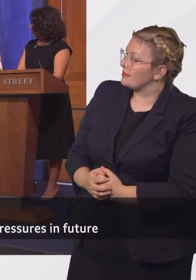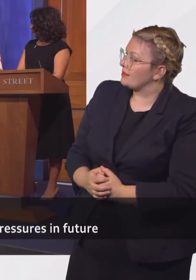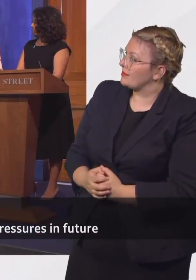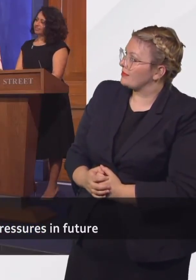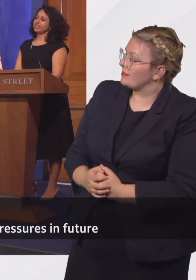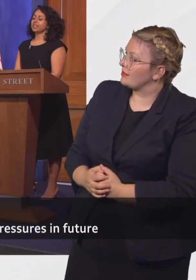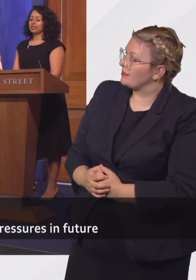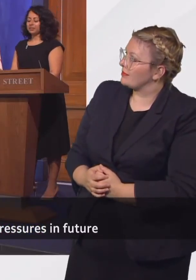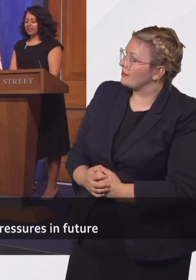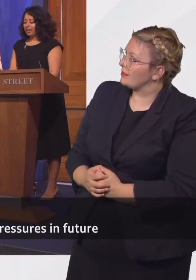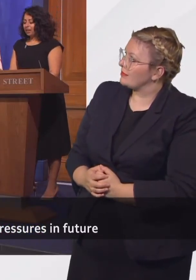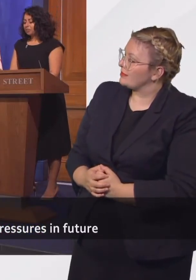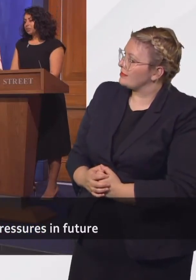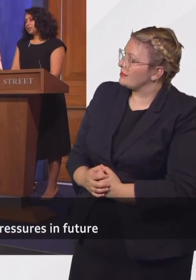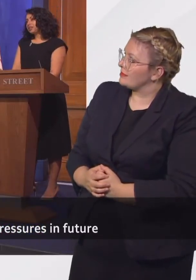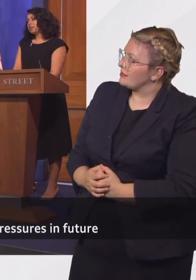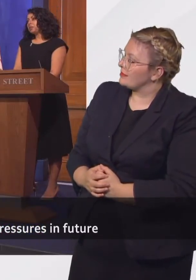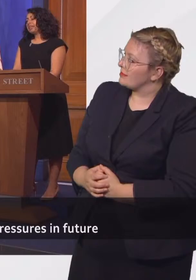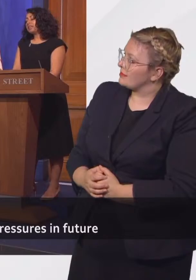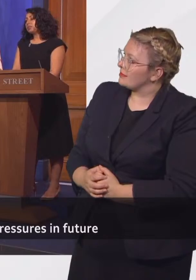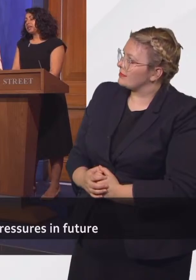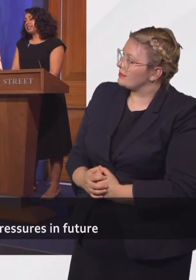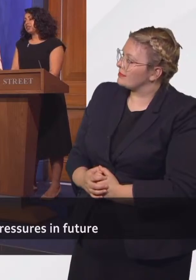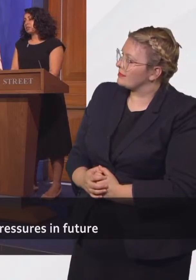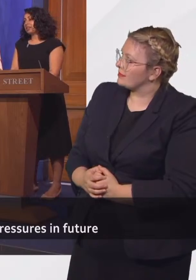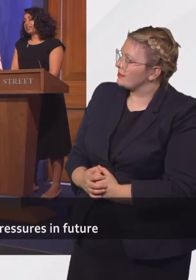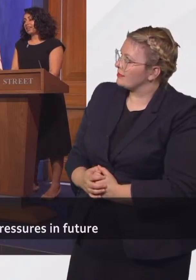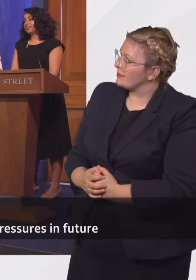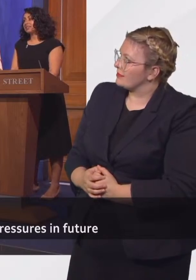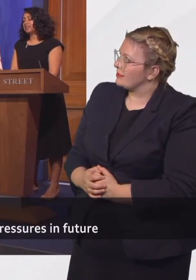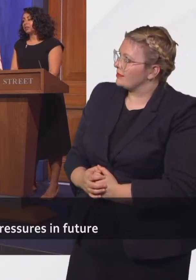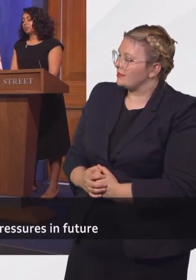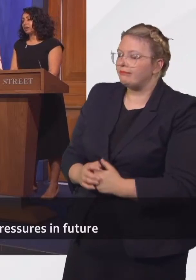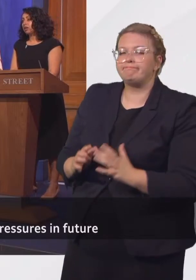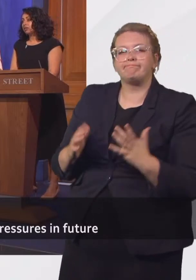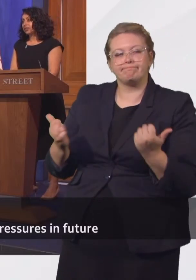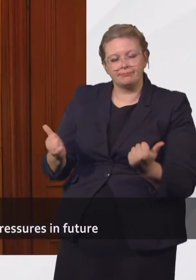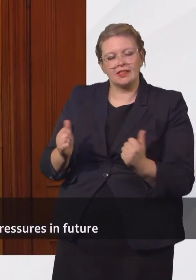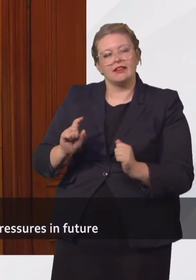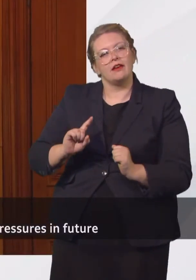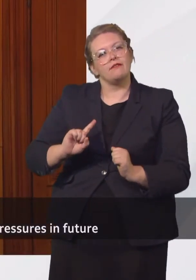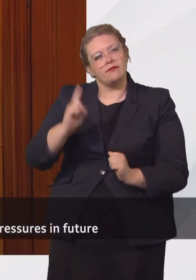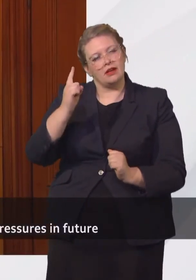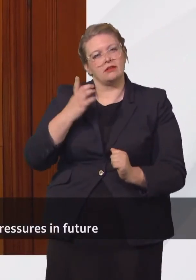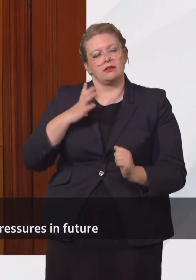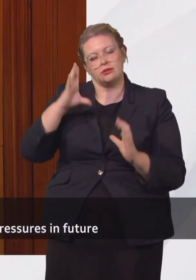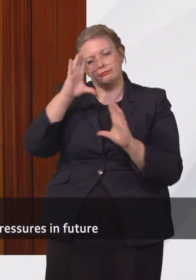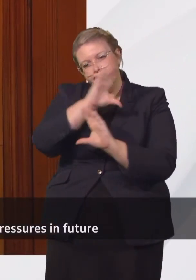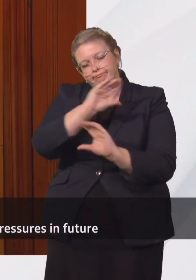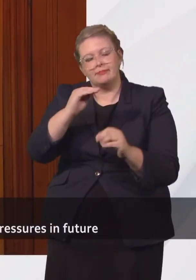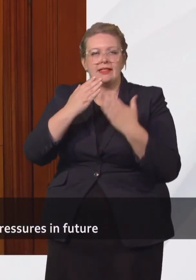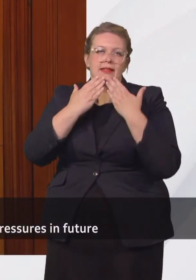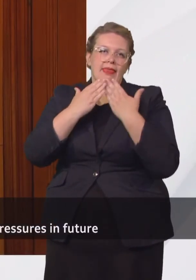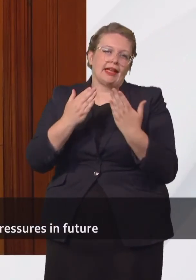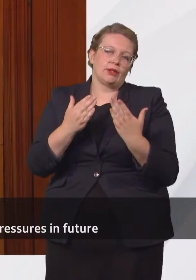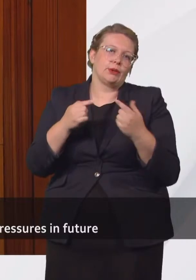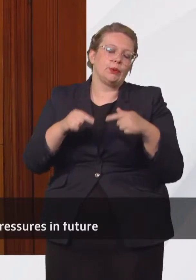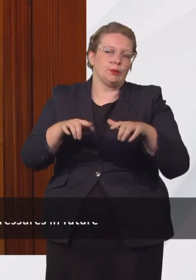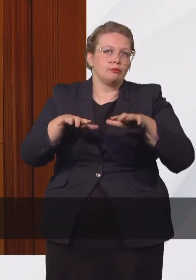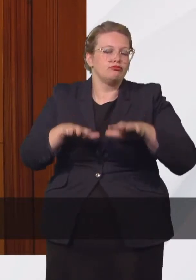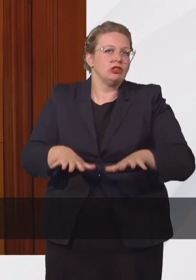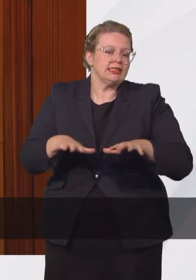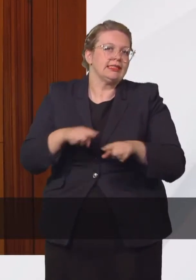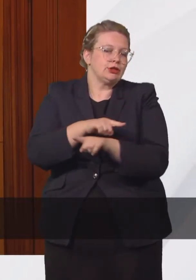Dr. Kanani. Thank you. So let me begin by giving my thanks, my heartfelt thanks to colleagues around the country who are